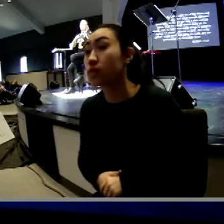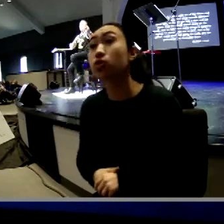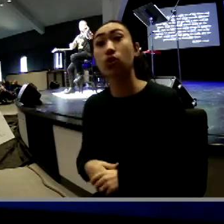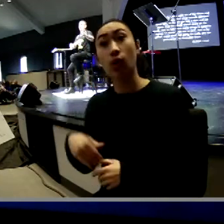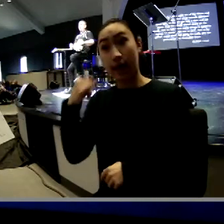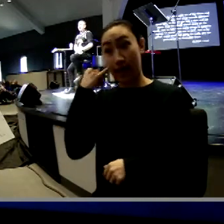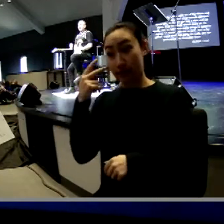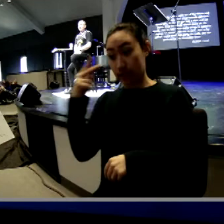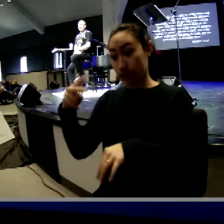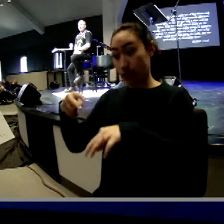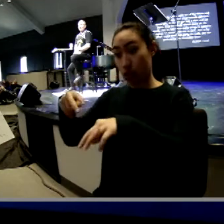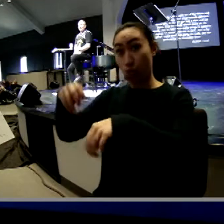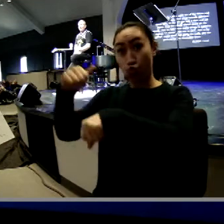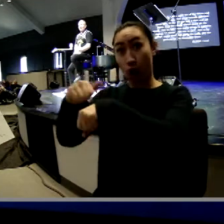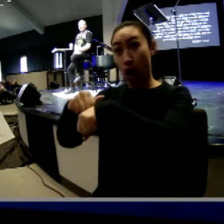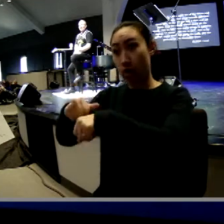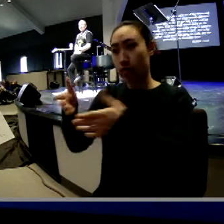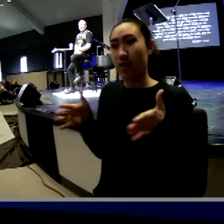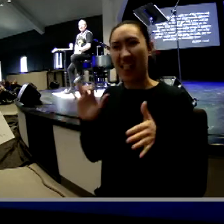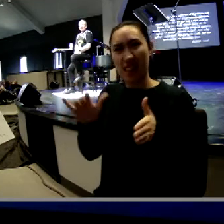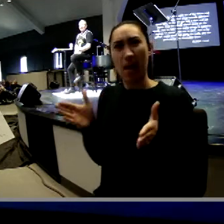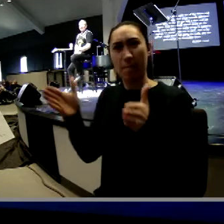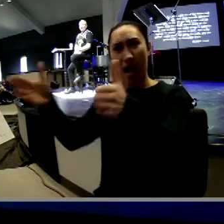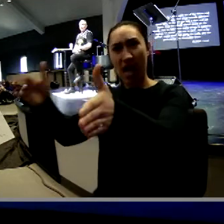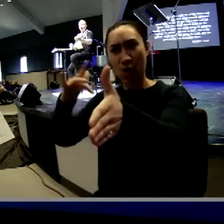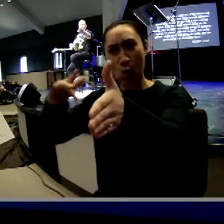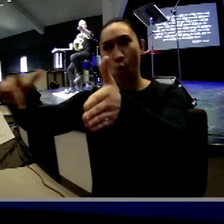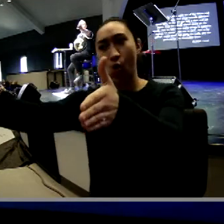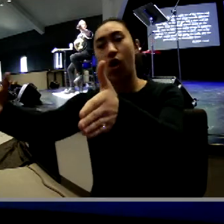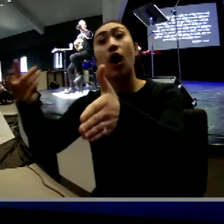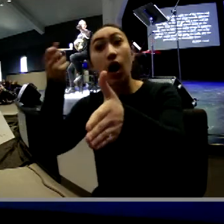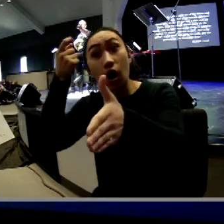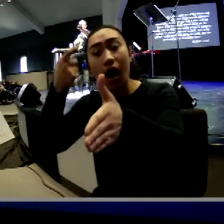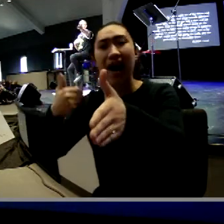a rock pile at a field that a farmer does? You know,